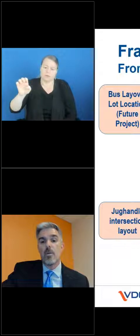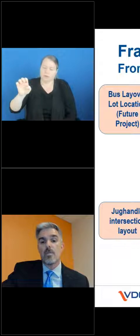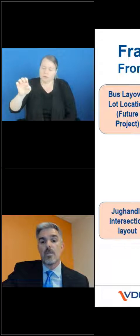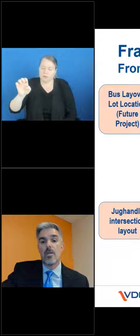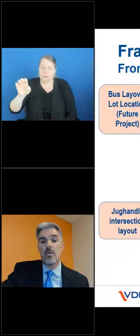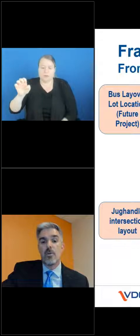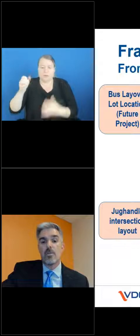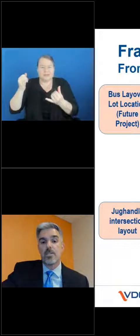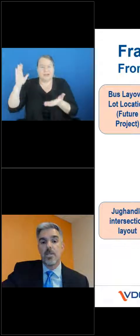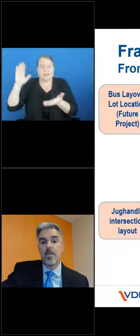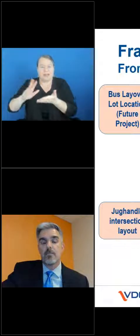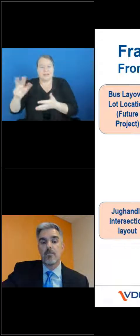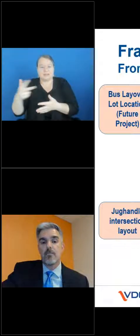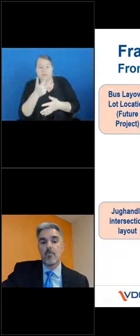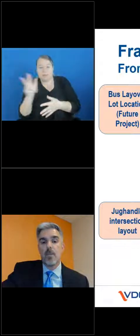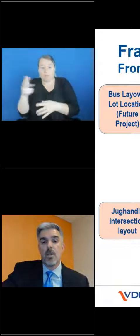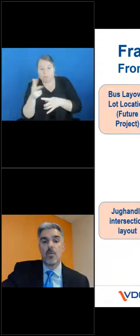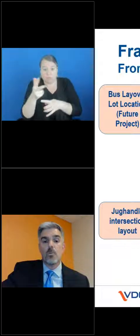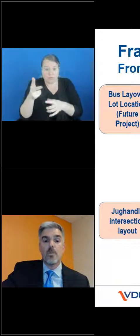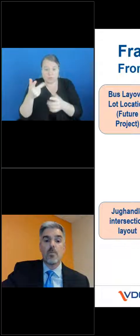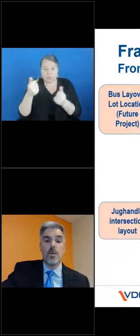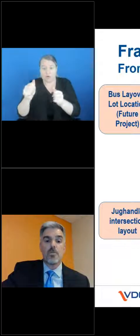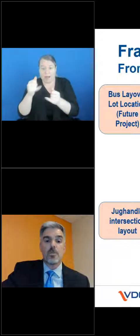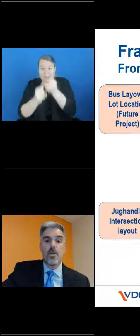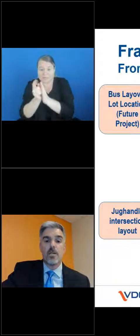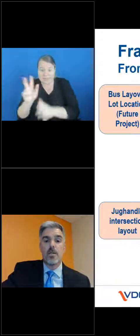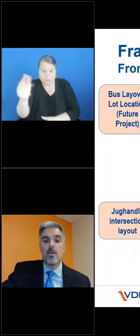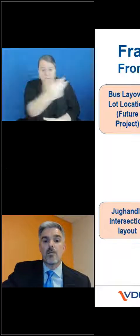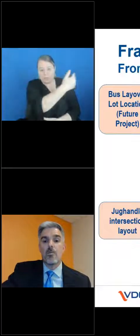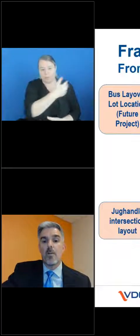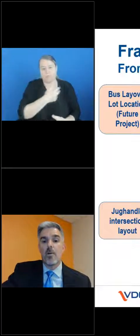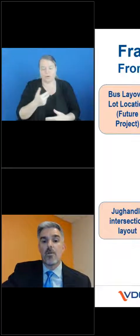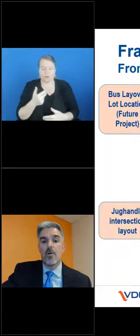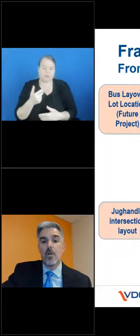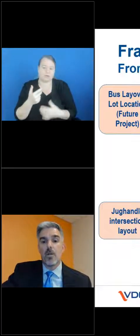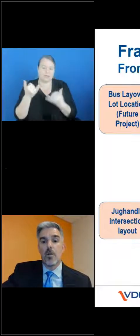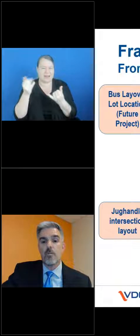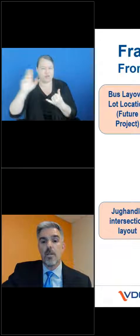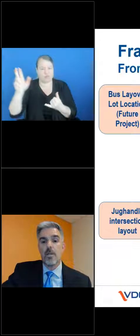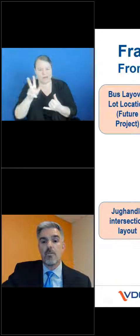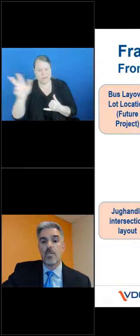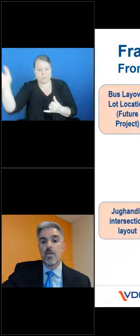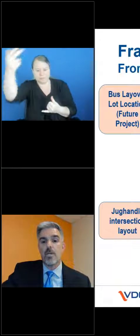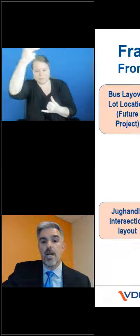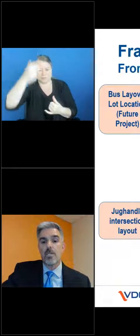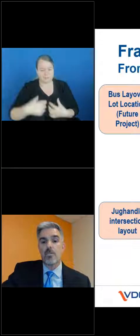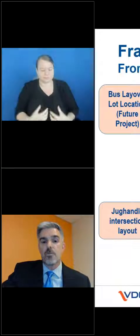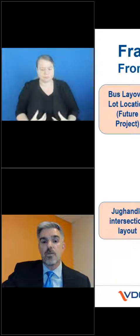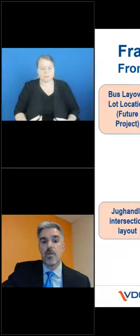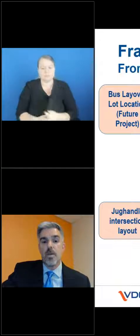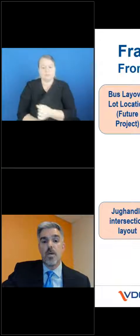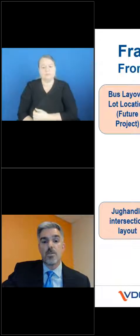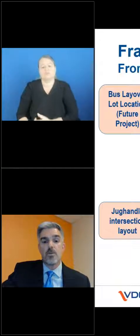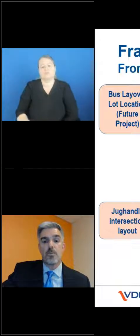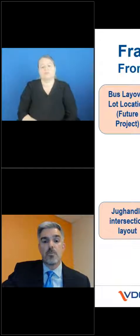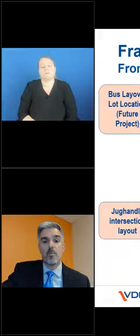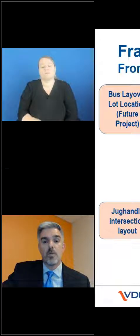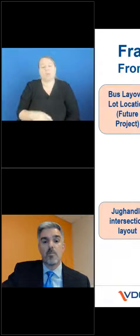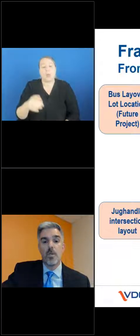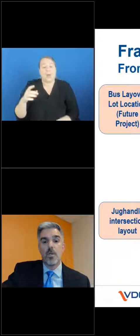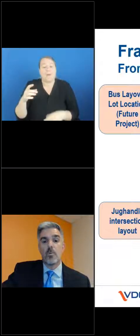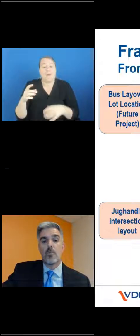were present in the previous design. Within the metro site, the drop-off area along the median of the station access road has also